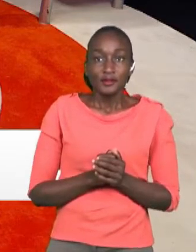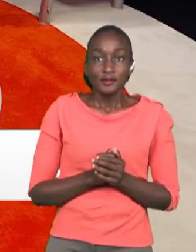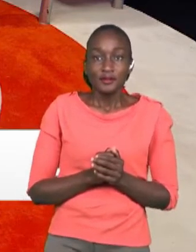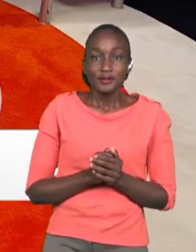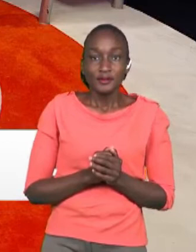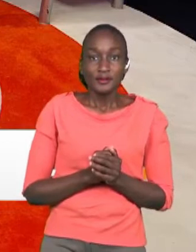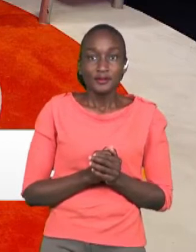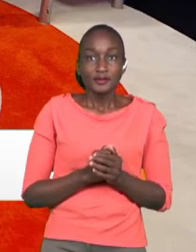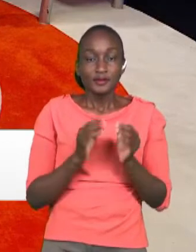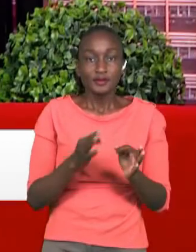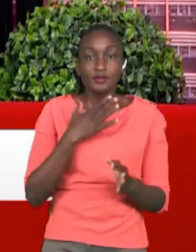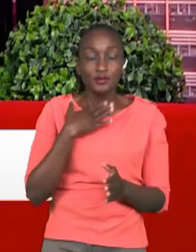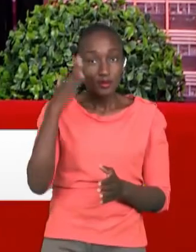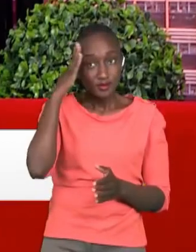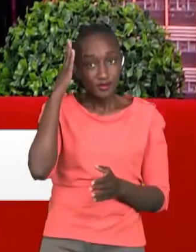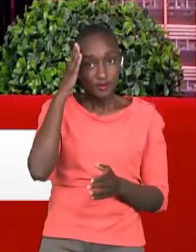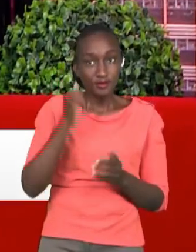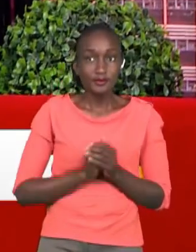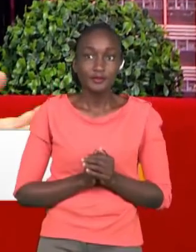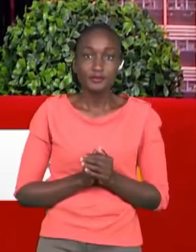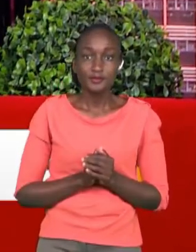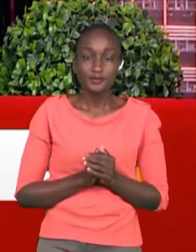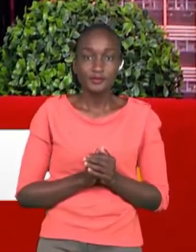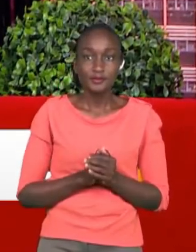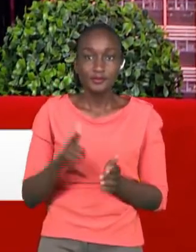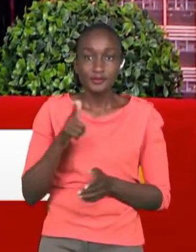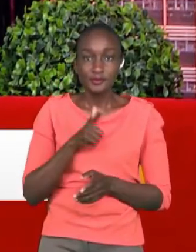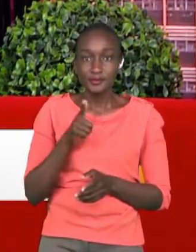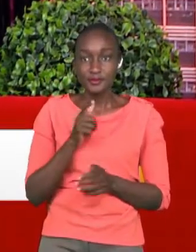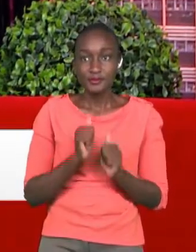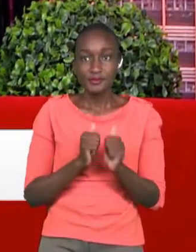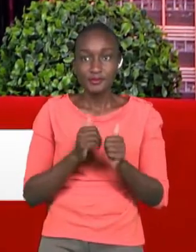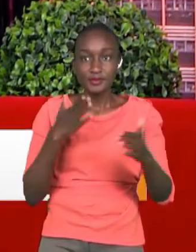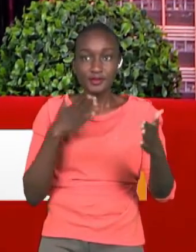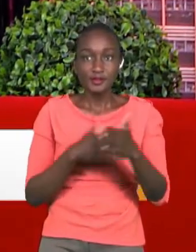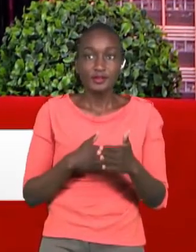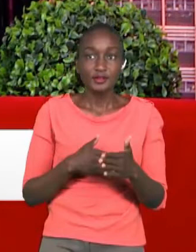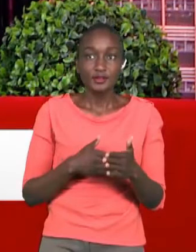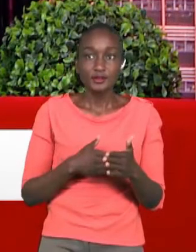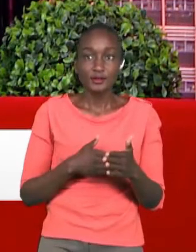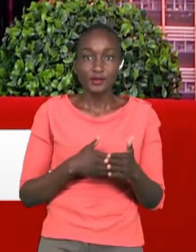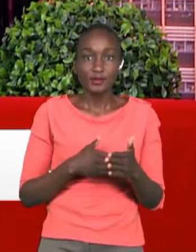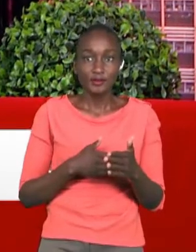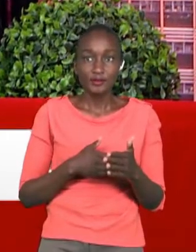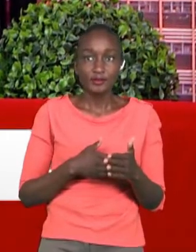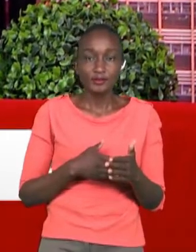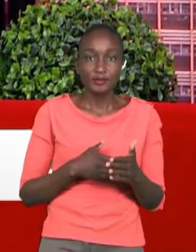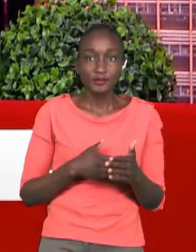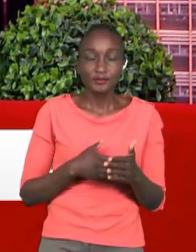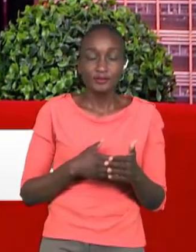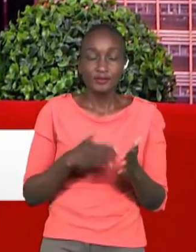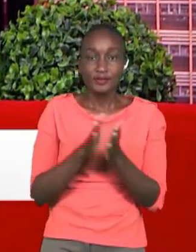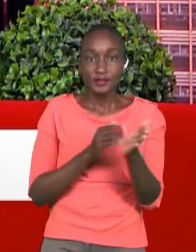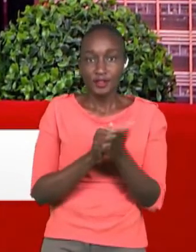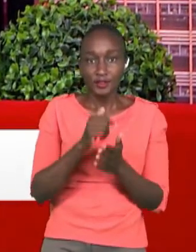if you want to know the other benefit for the ladies, mm-hmm. it stops the premature wrinkles around your face. Ah,